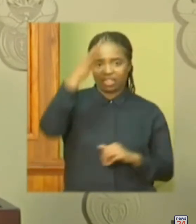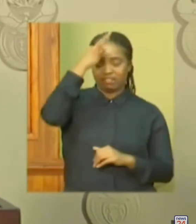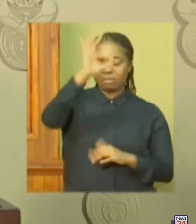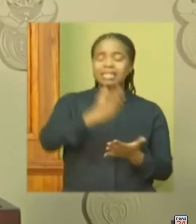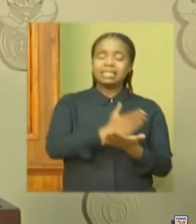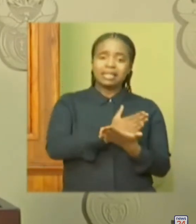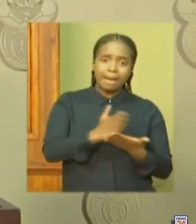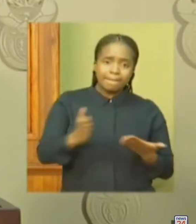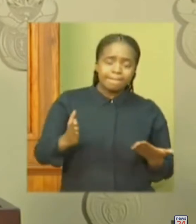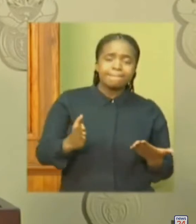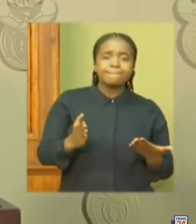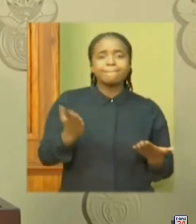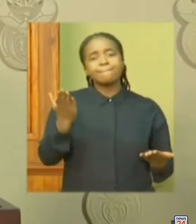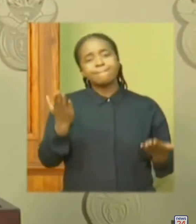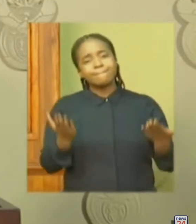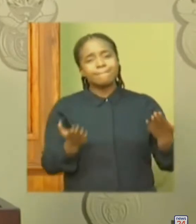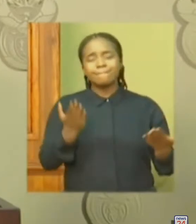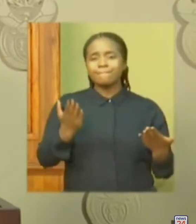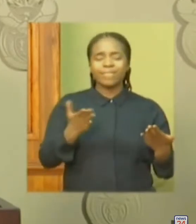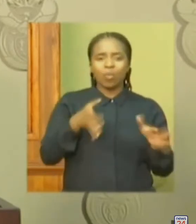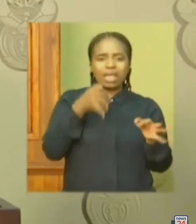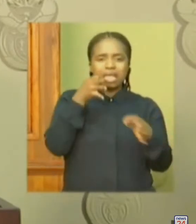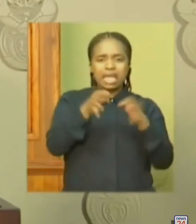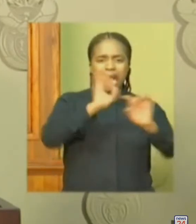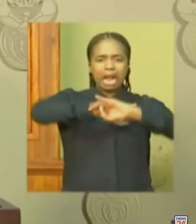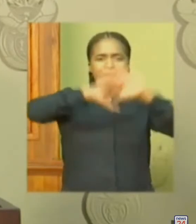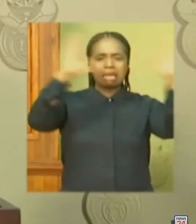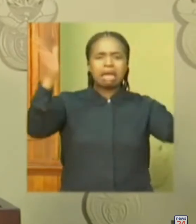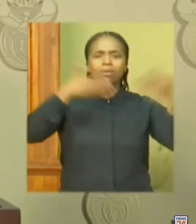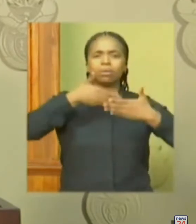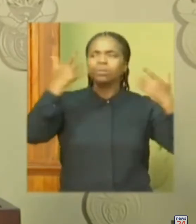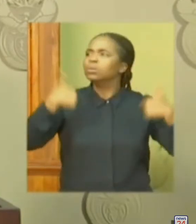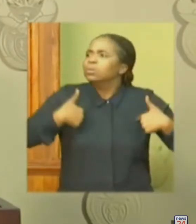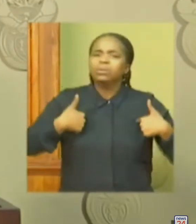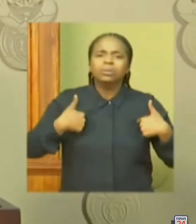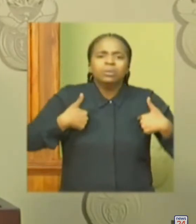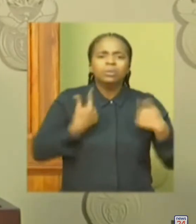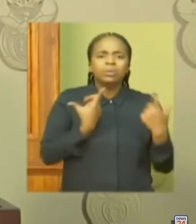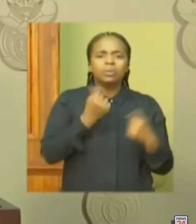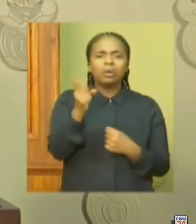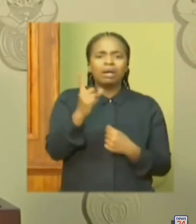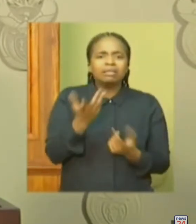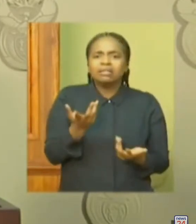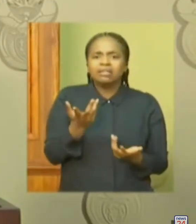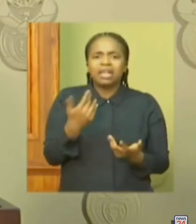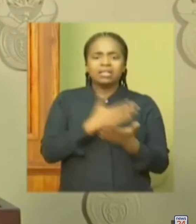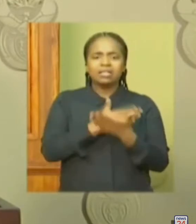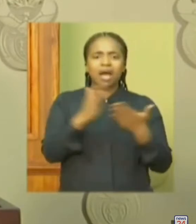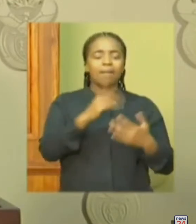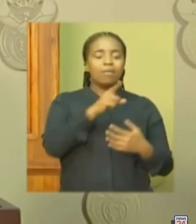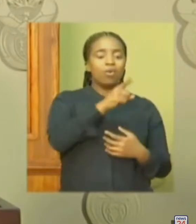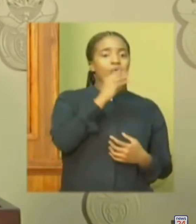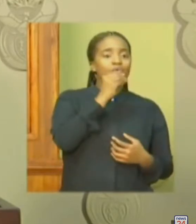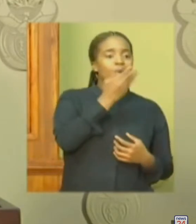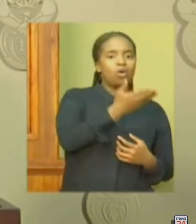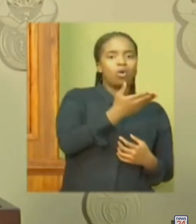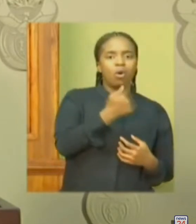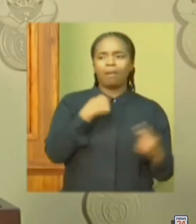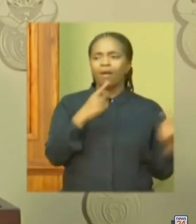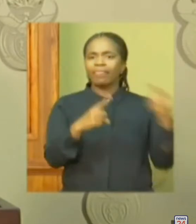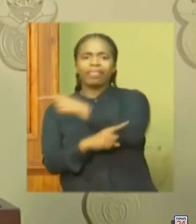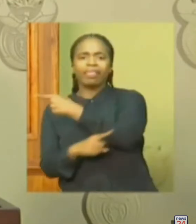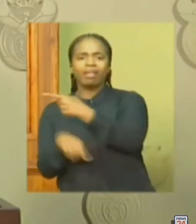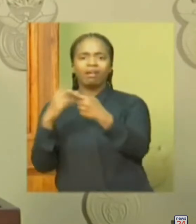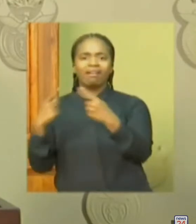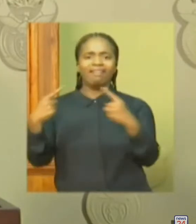have taken have been unclear, some have been contradictory, and some